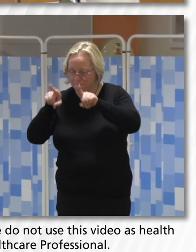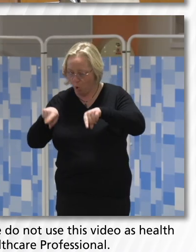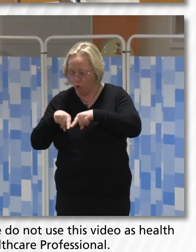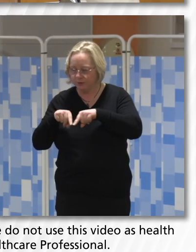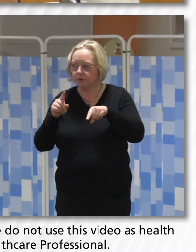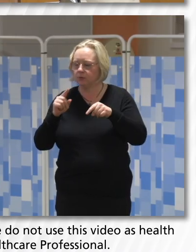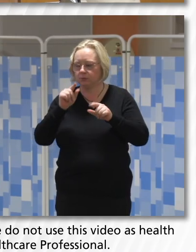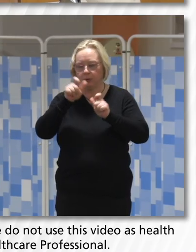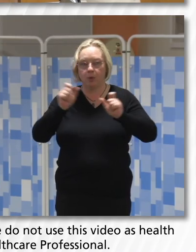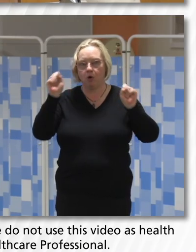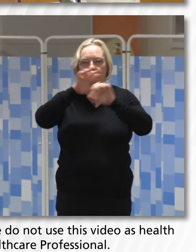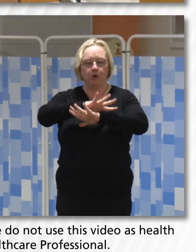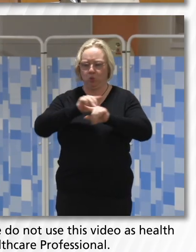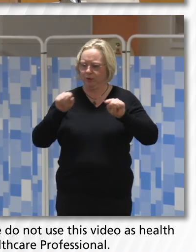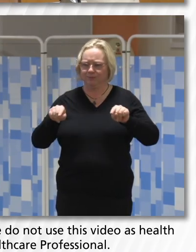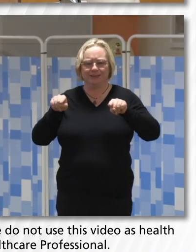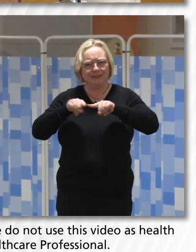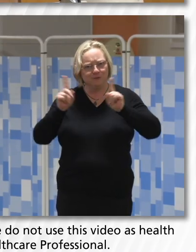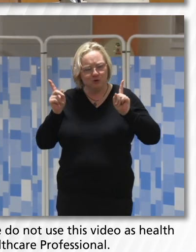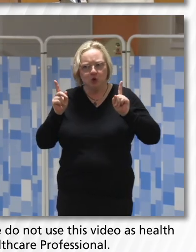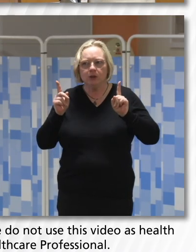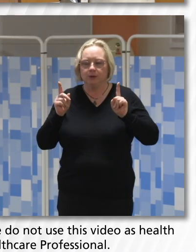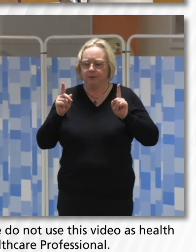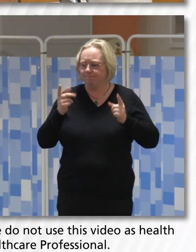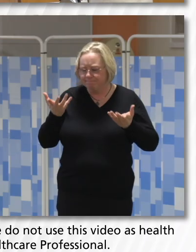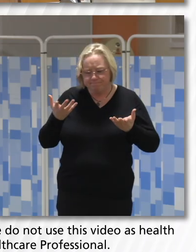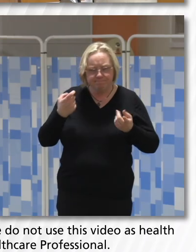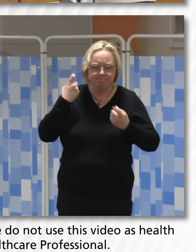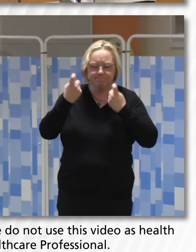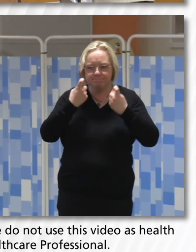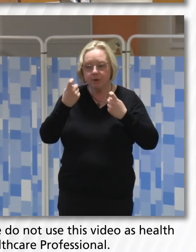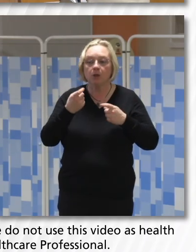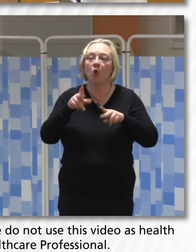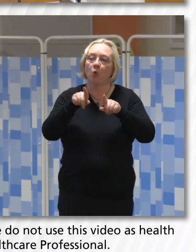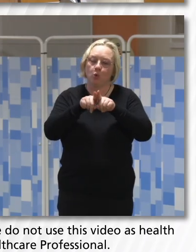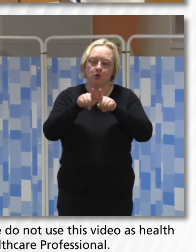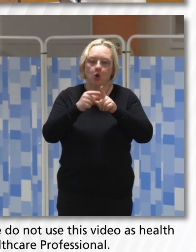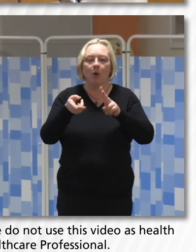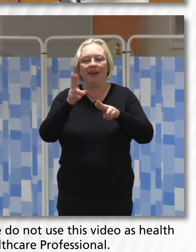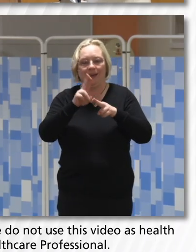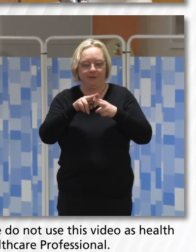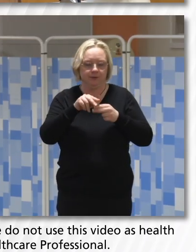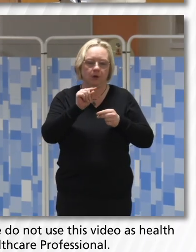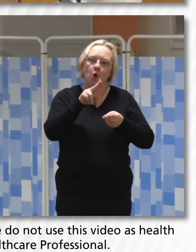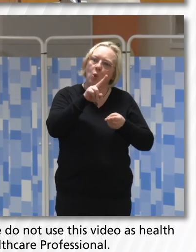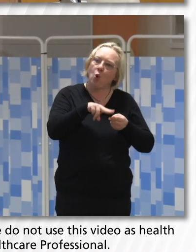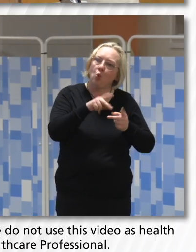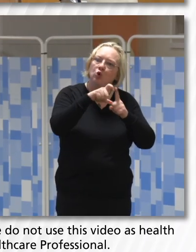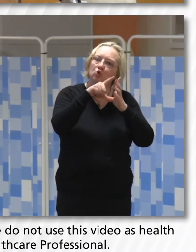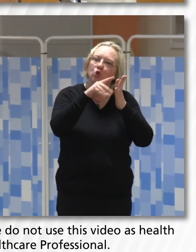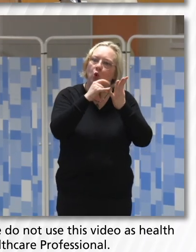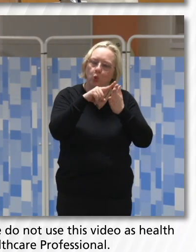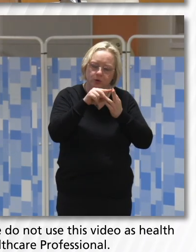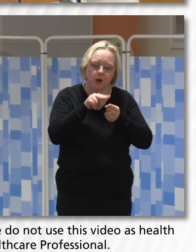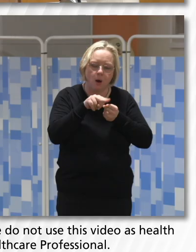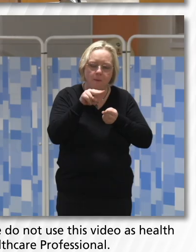cause confusion with patients. So we go through step by step, especially if they're starting on a low dose and up titrating of their medication.